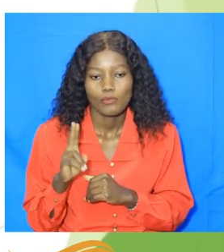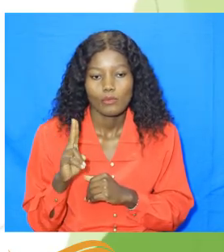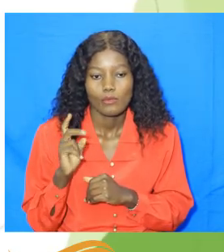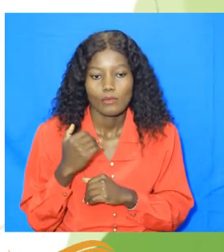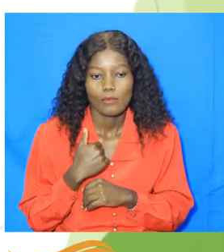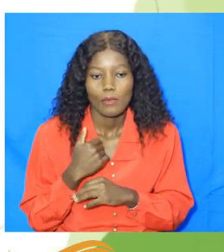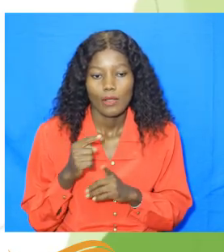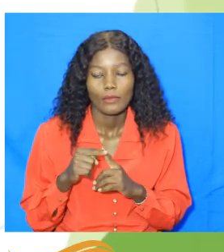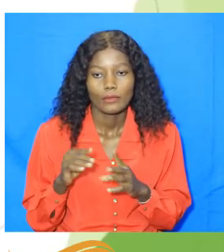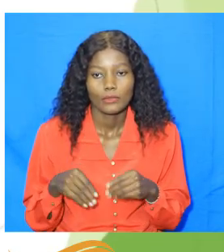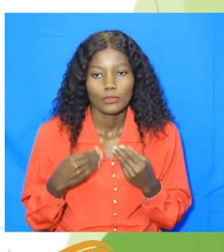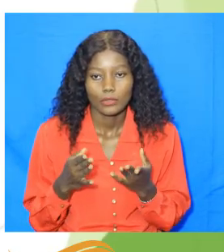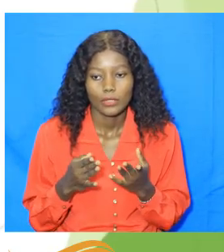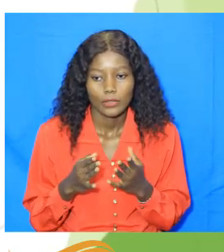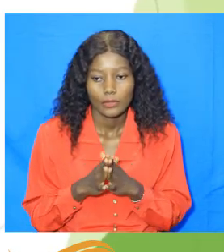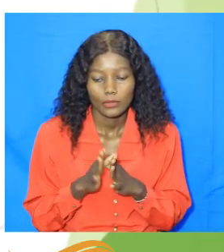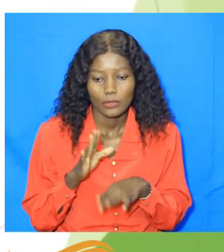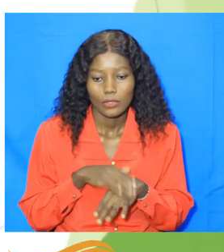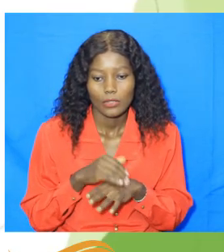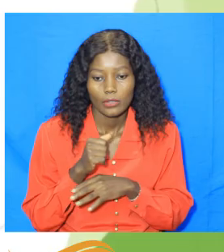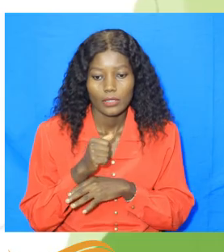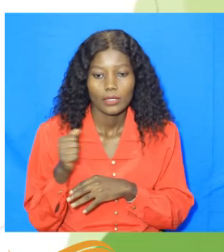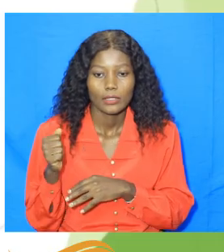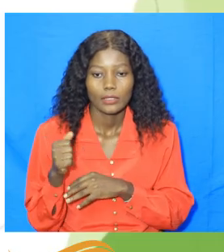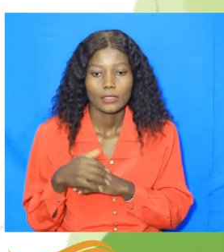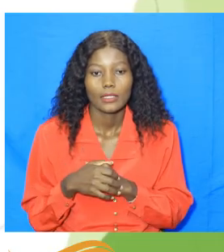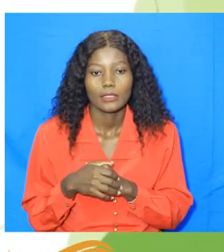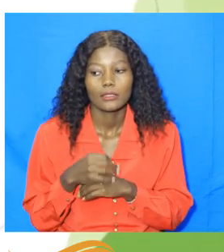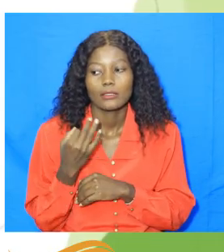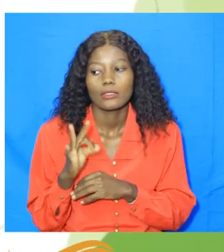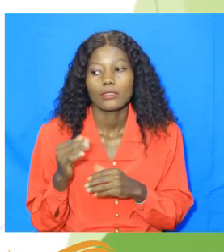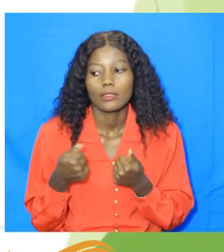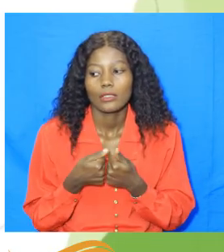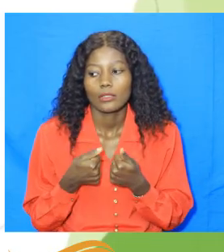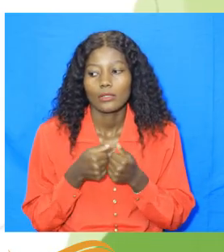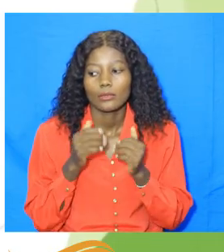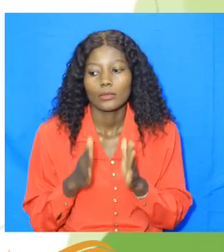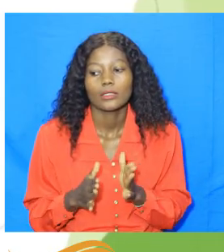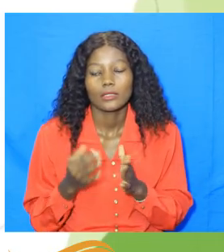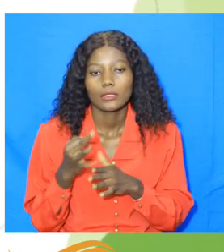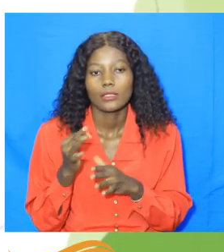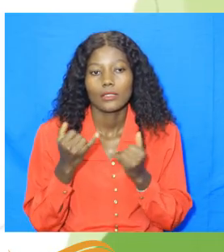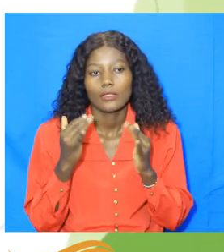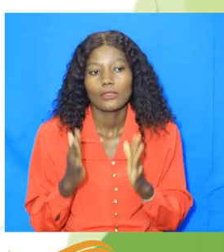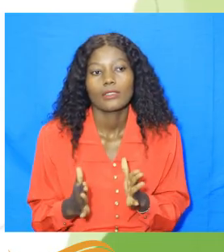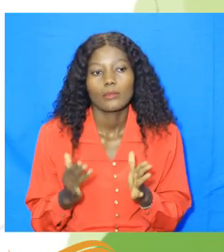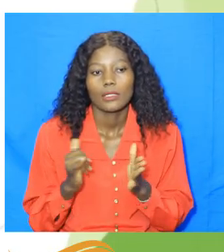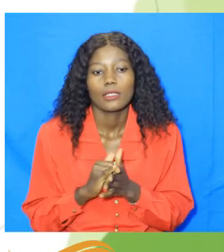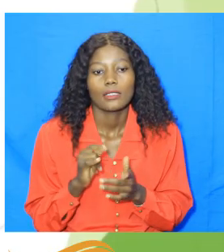give to on the side of the competitor or the athlete that you are